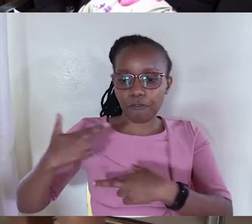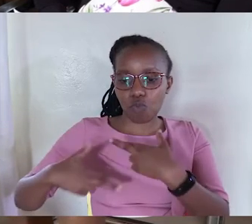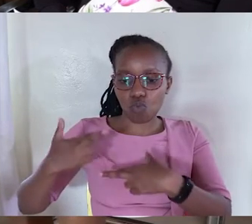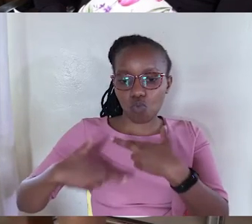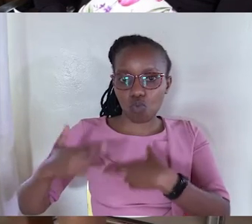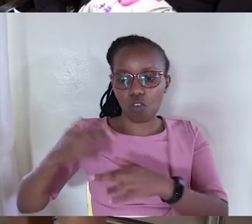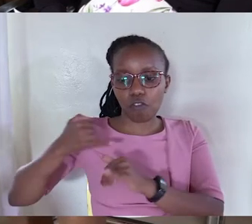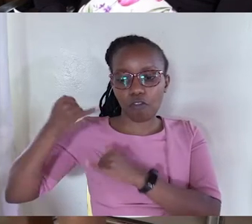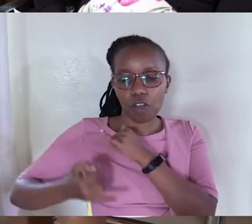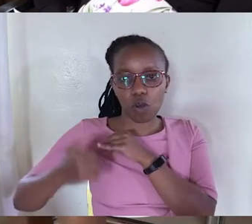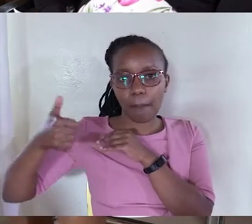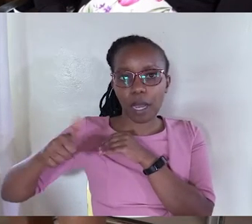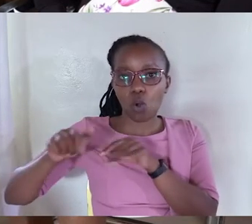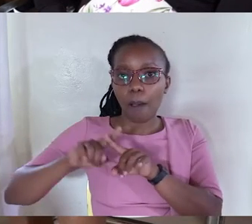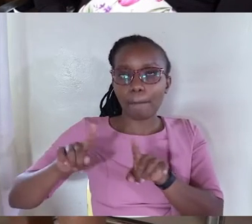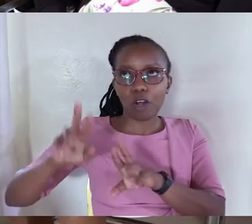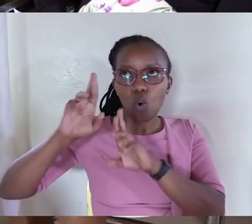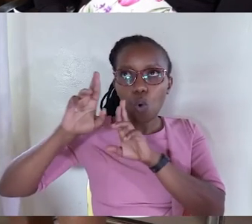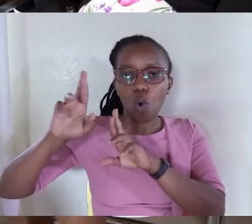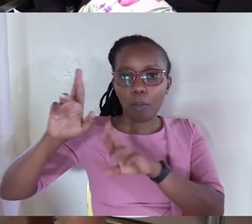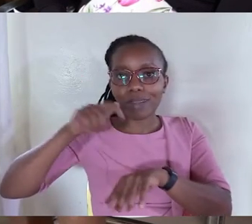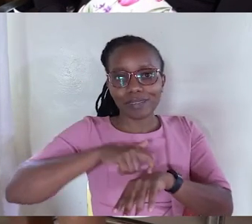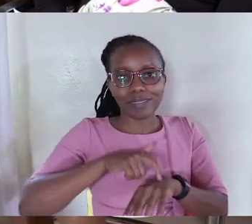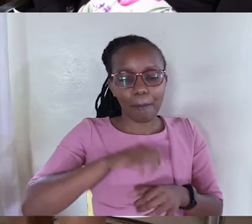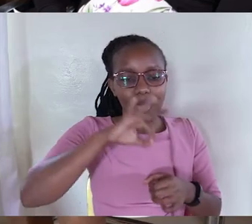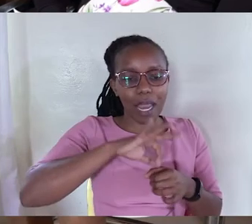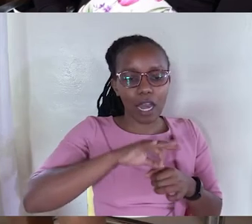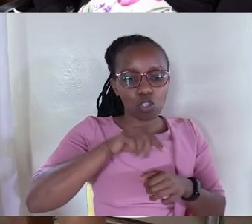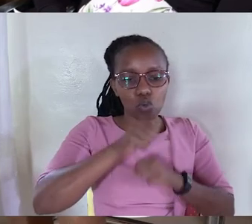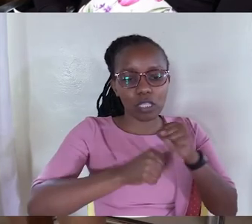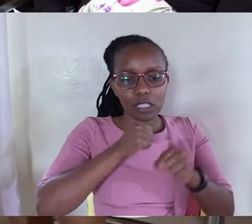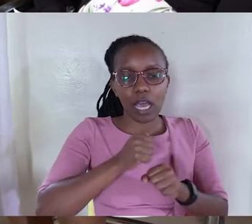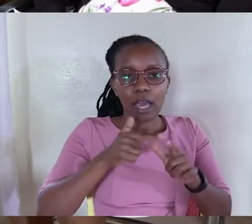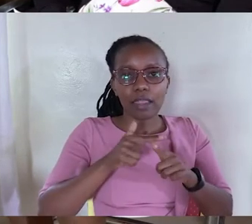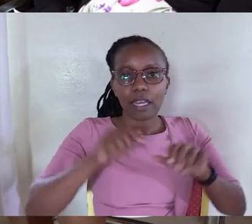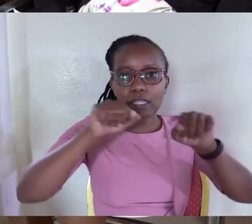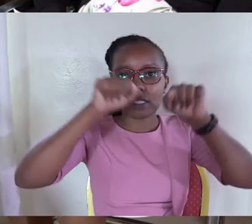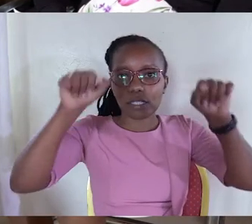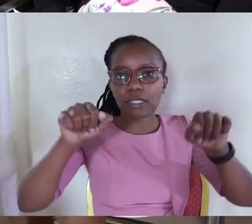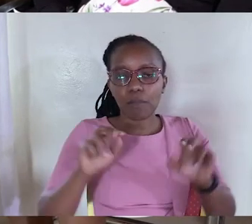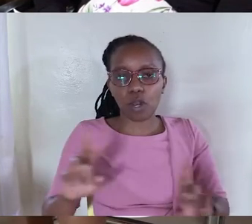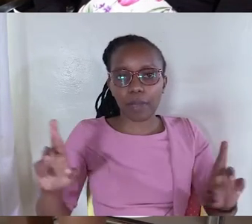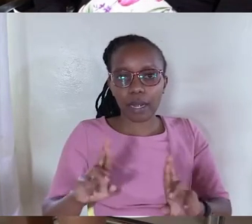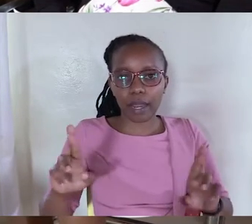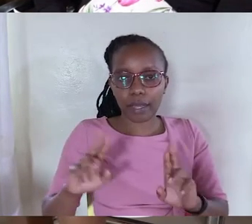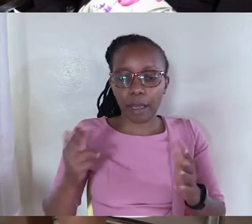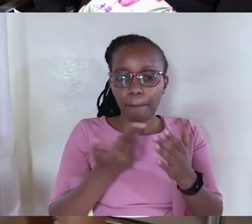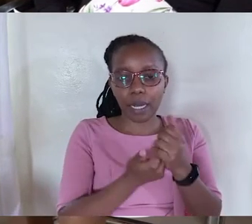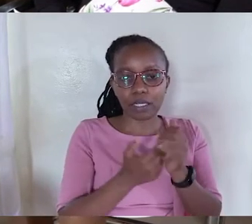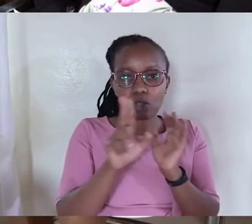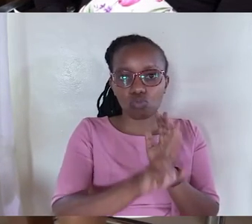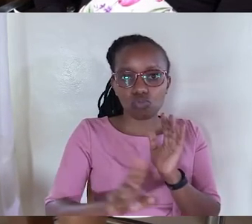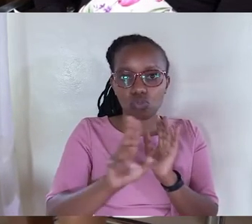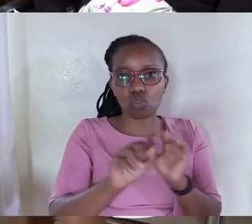be finalized. But we hope that by the time we have elections, the system will be up so that stakeholders can use that